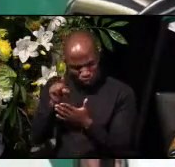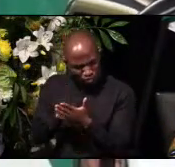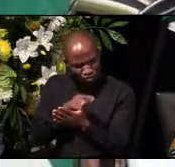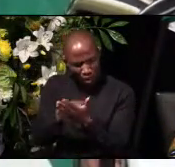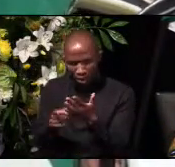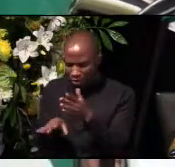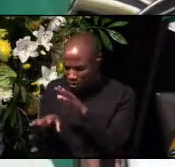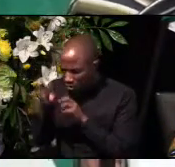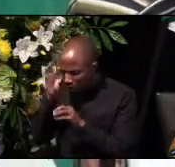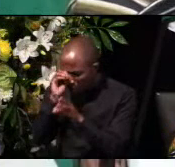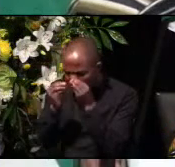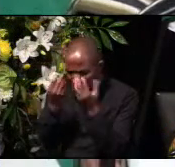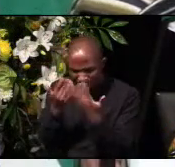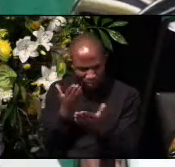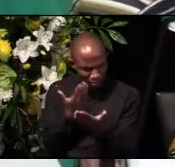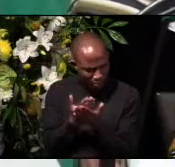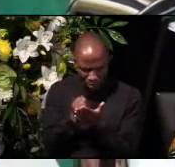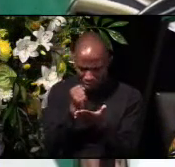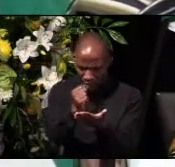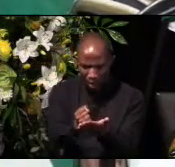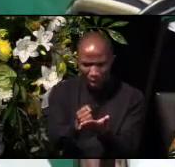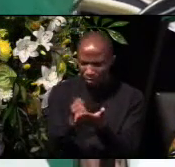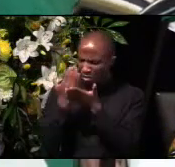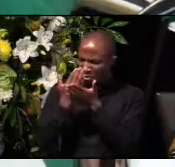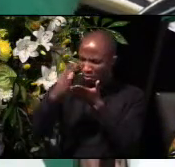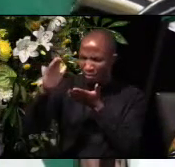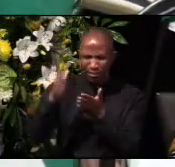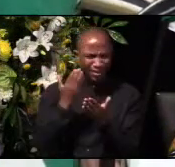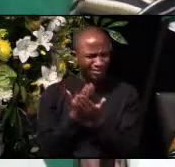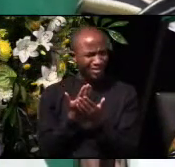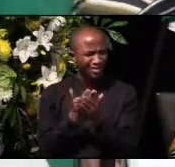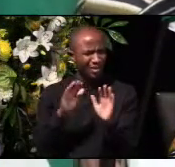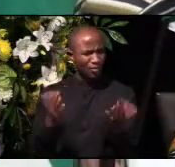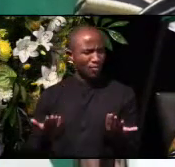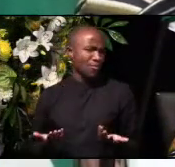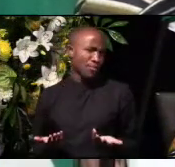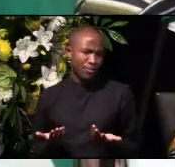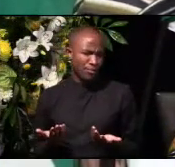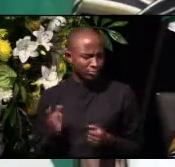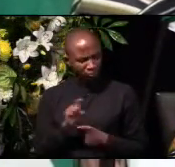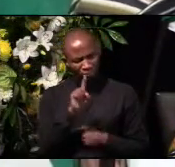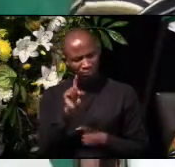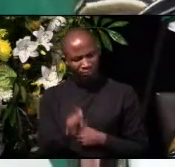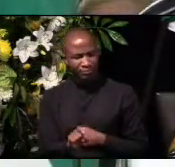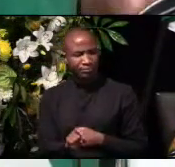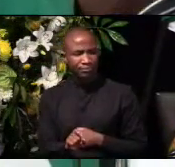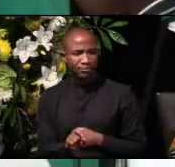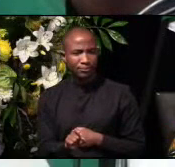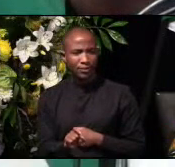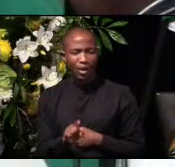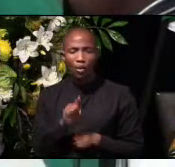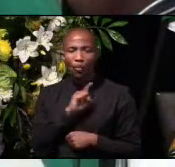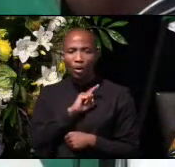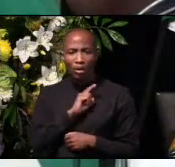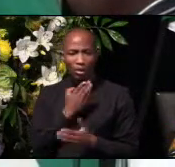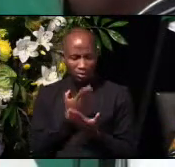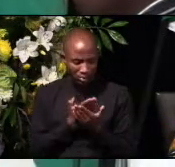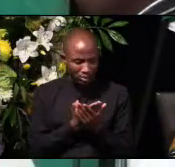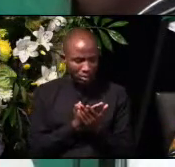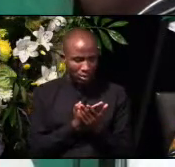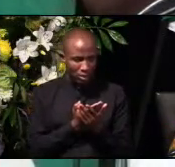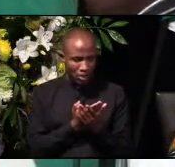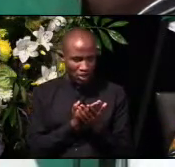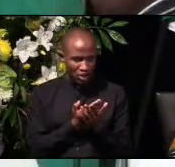wrong things that they have now learned to relent